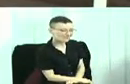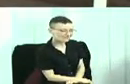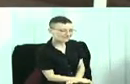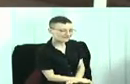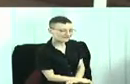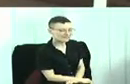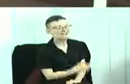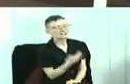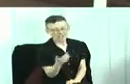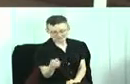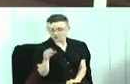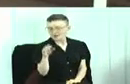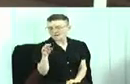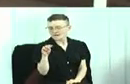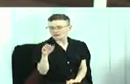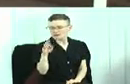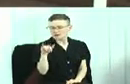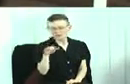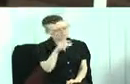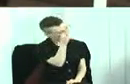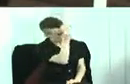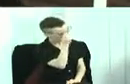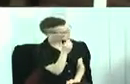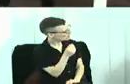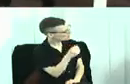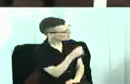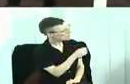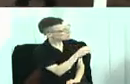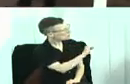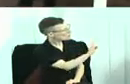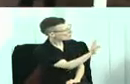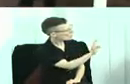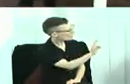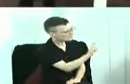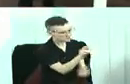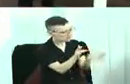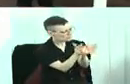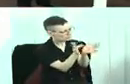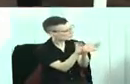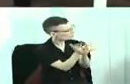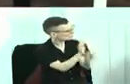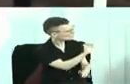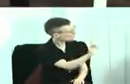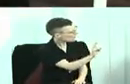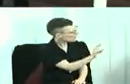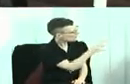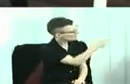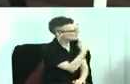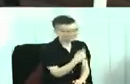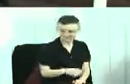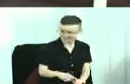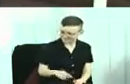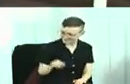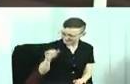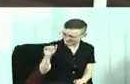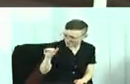And so she turns. What have you done? Where has he gone? And he says, Mary.